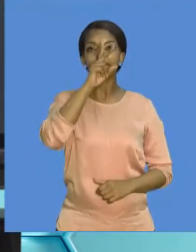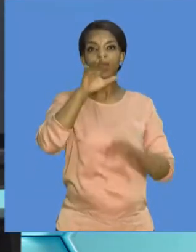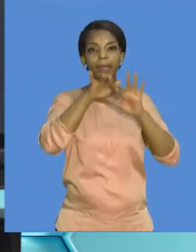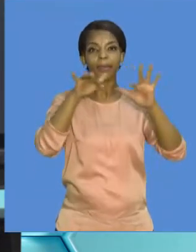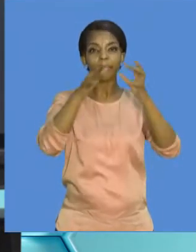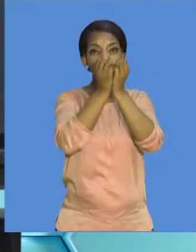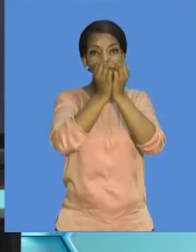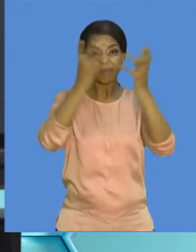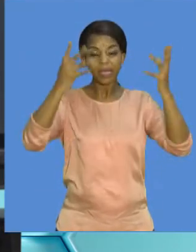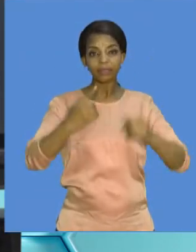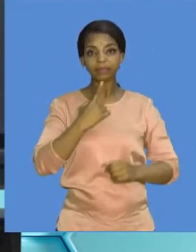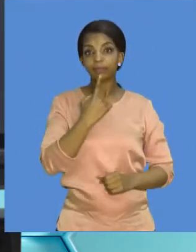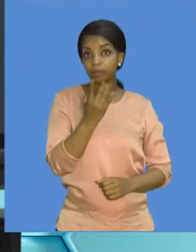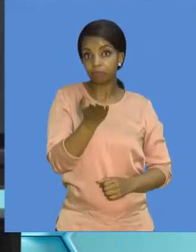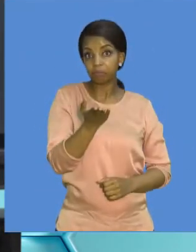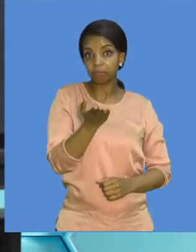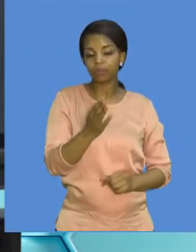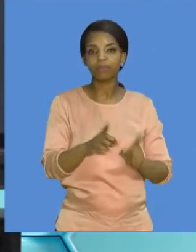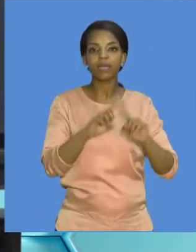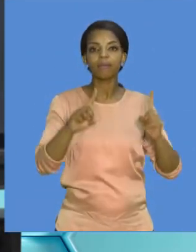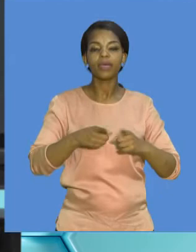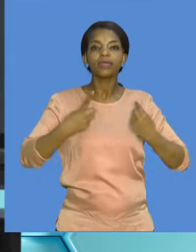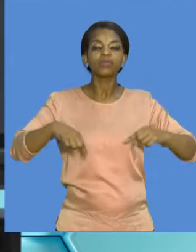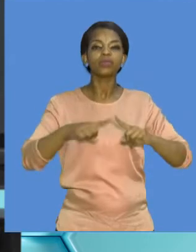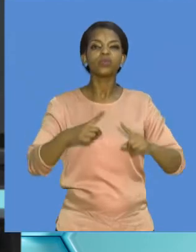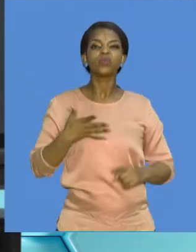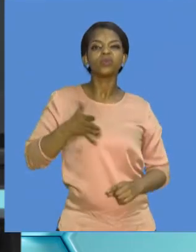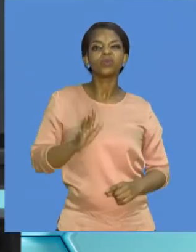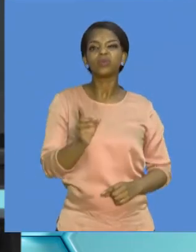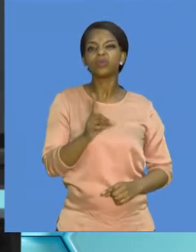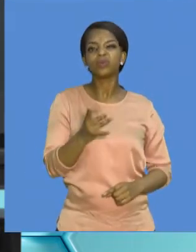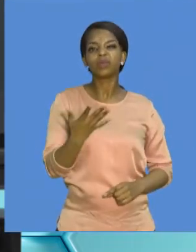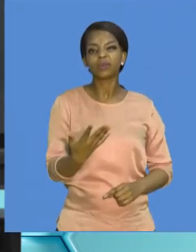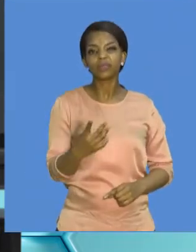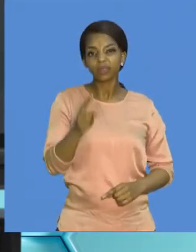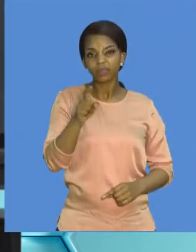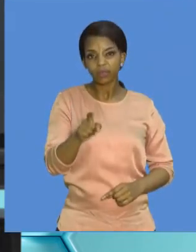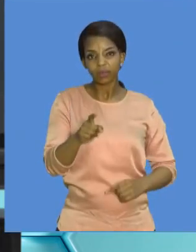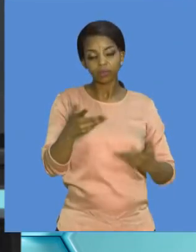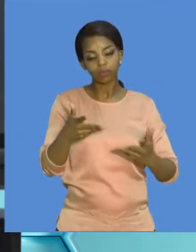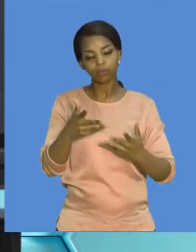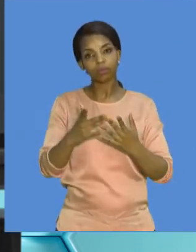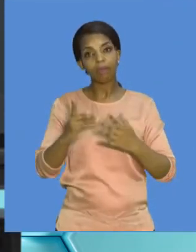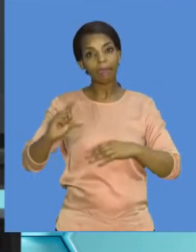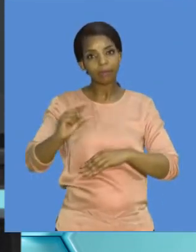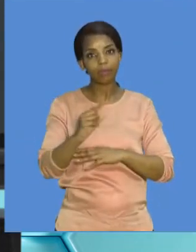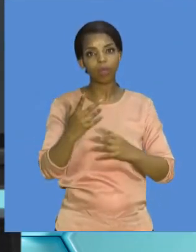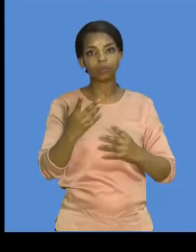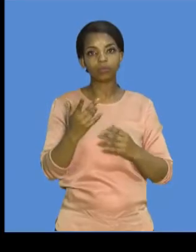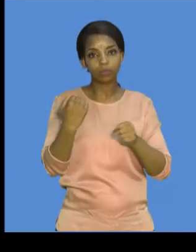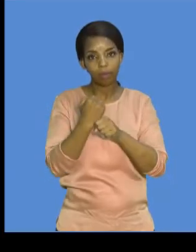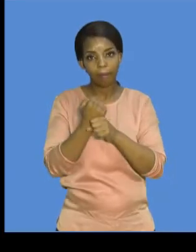we are going to try and explore in great detail, and actually even get to doing some calculations with